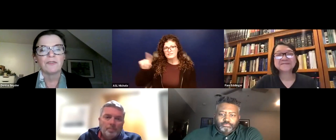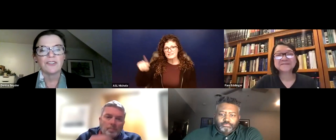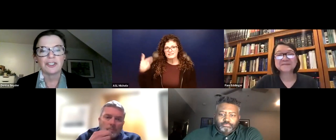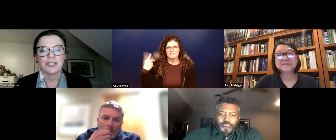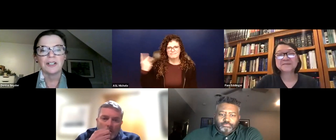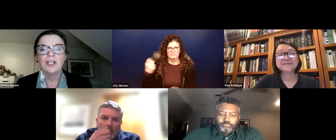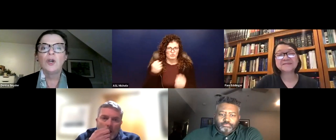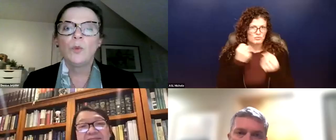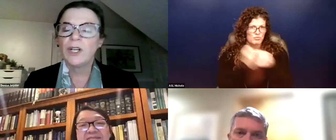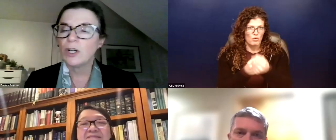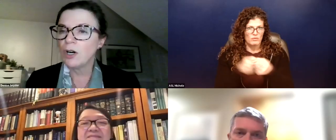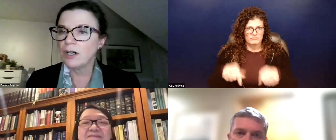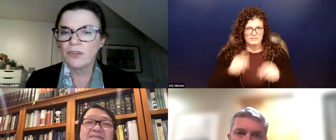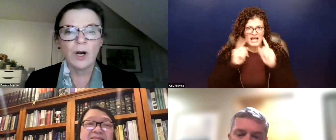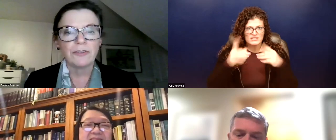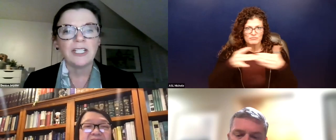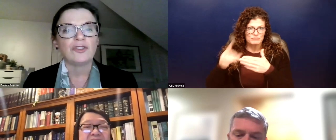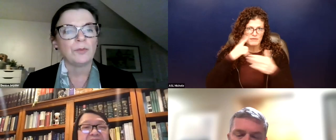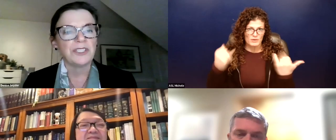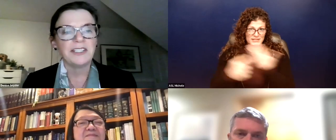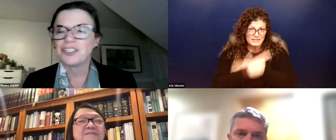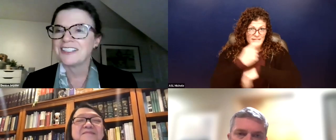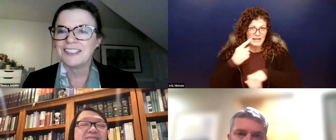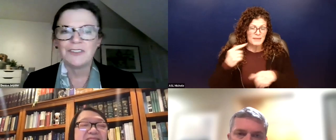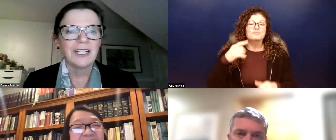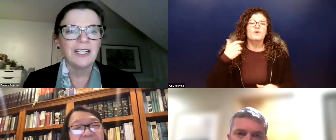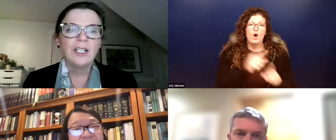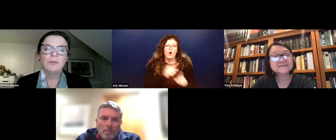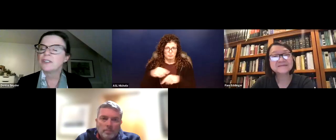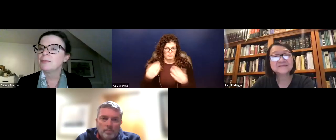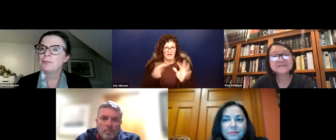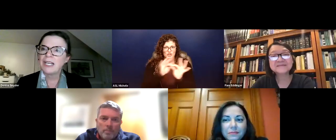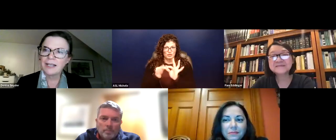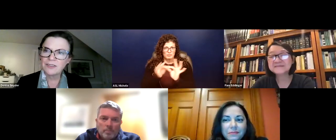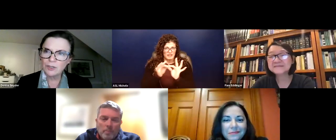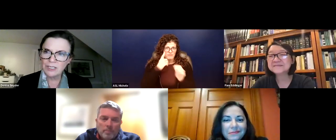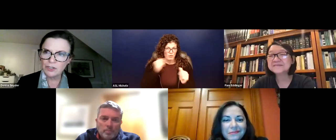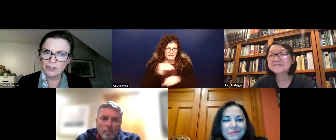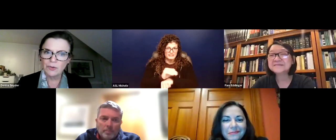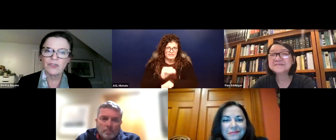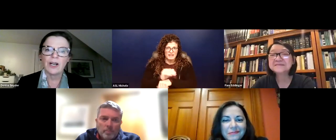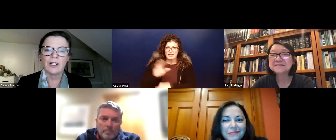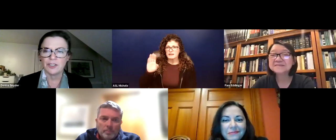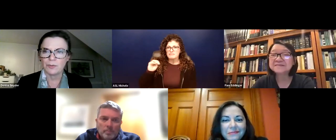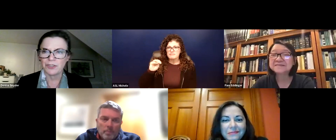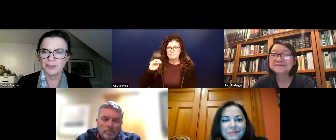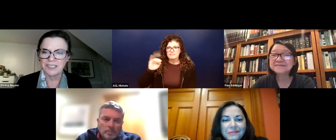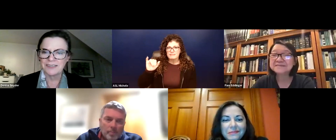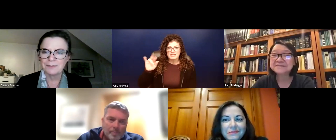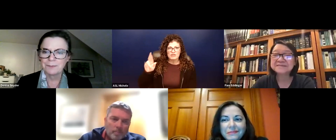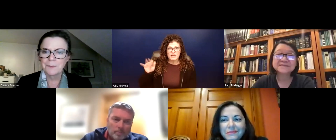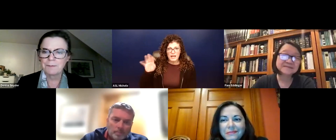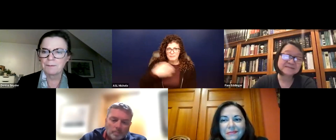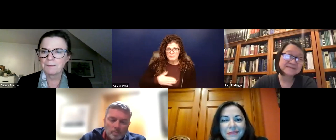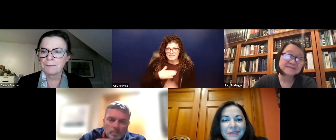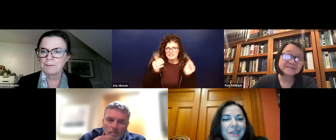tonight's conversation. We are also offering interpretation this evening. Miriam, may I ask you to introduce our interpreters,